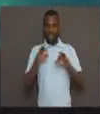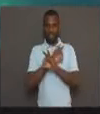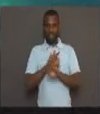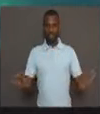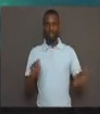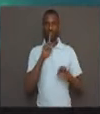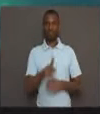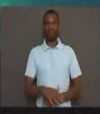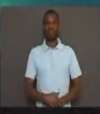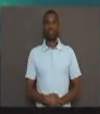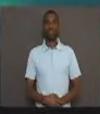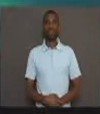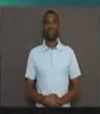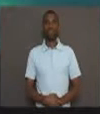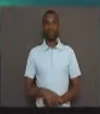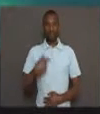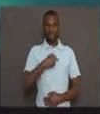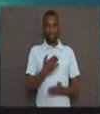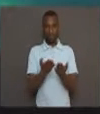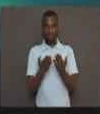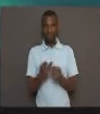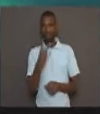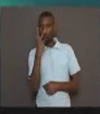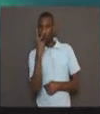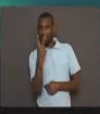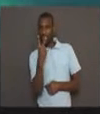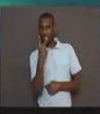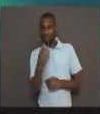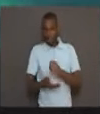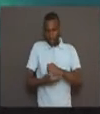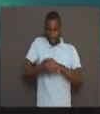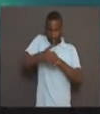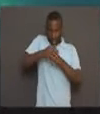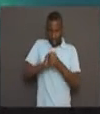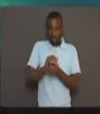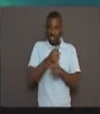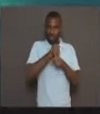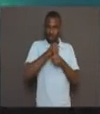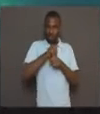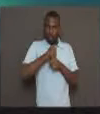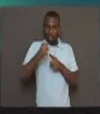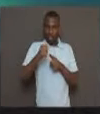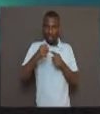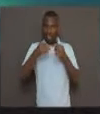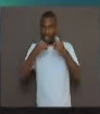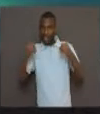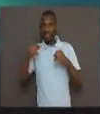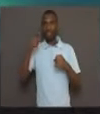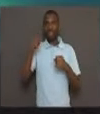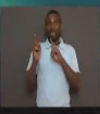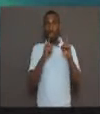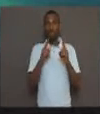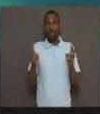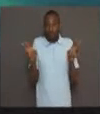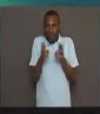field. We need 2 insulated metal rings to collect the